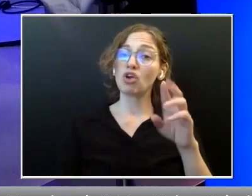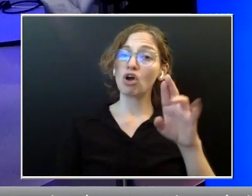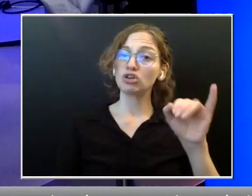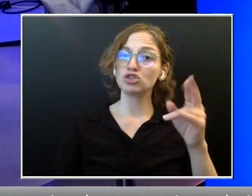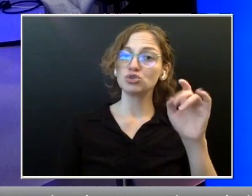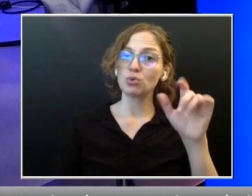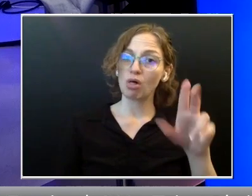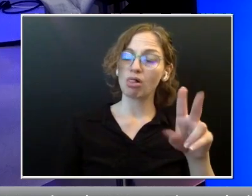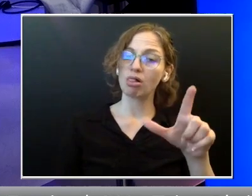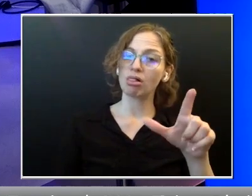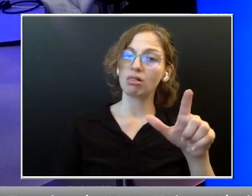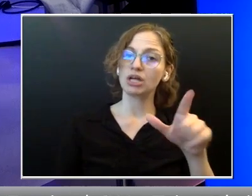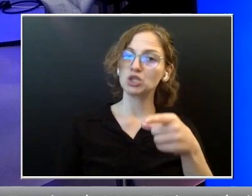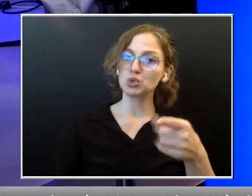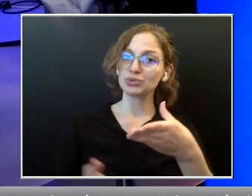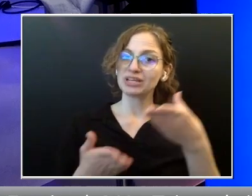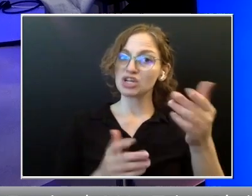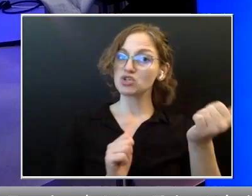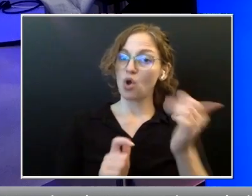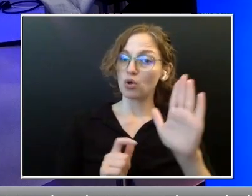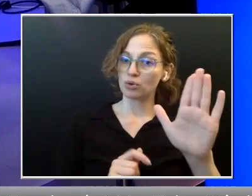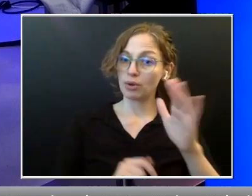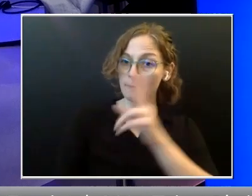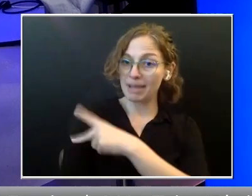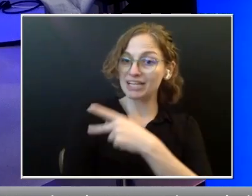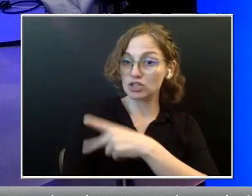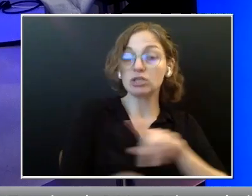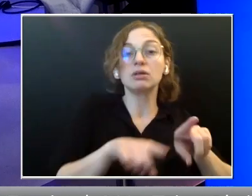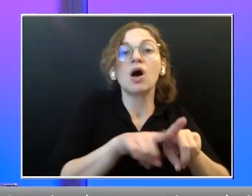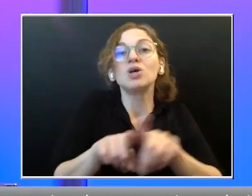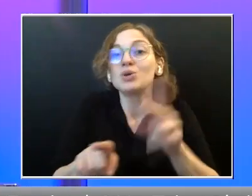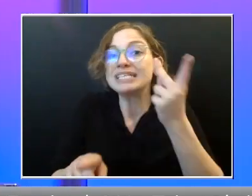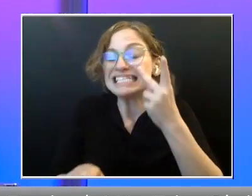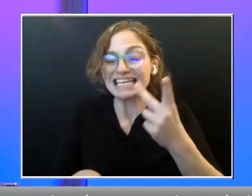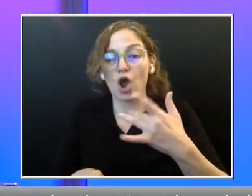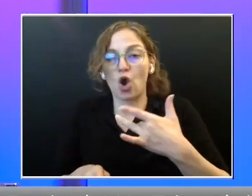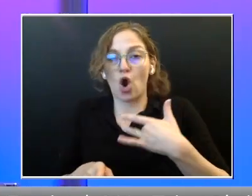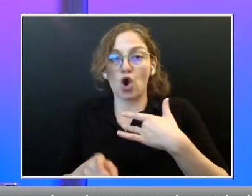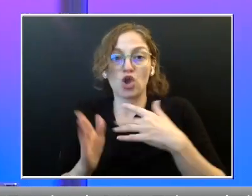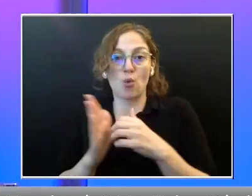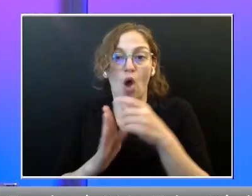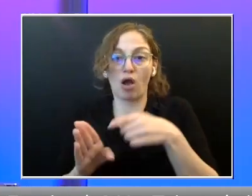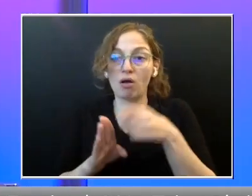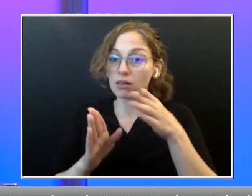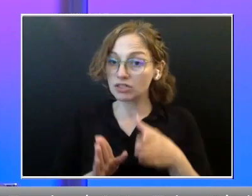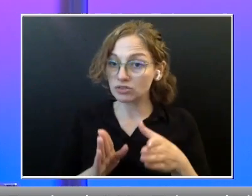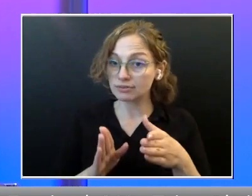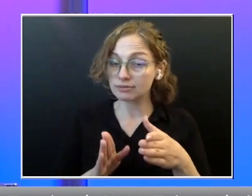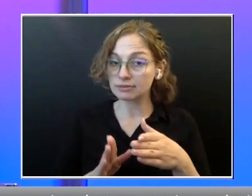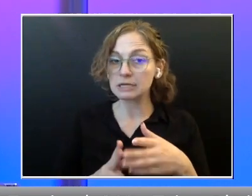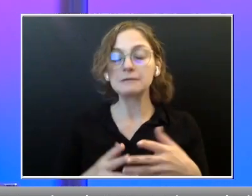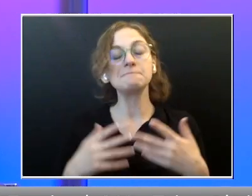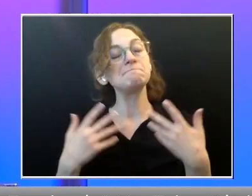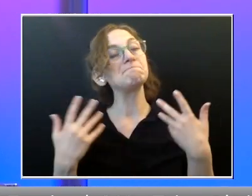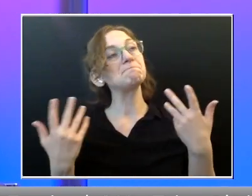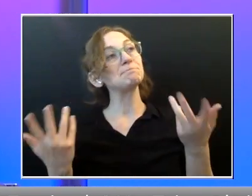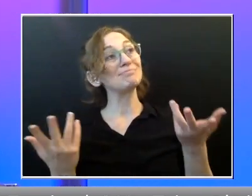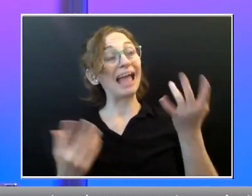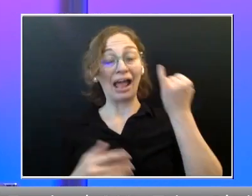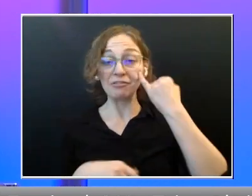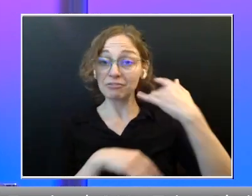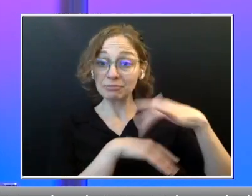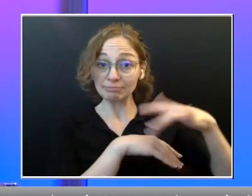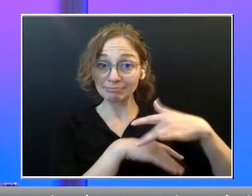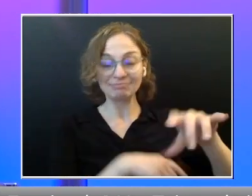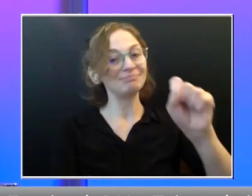see also see a cardio-oncologist? How does that work? Well, I mean, if they had the availability, that would be wonderful.